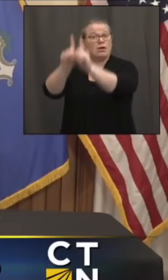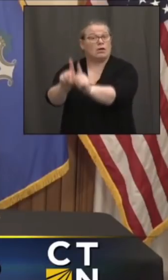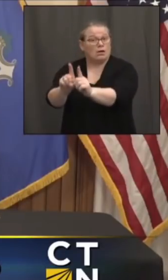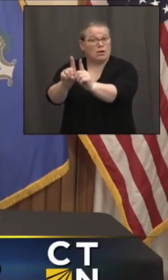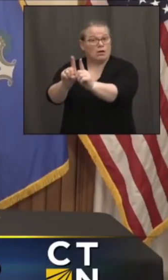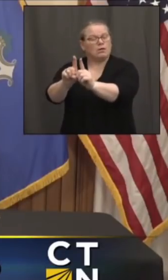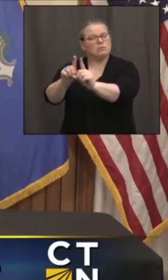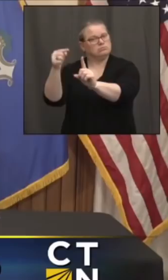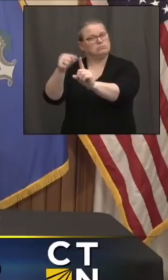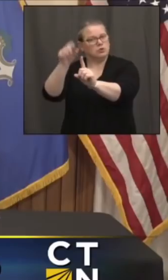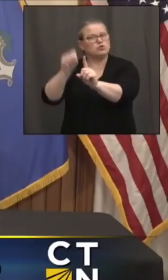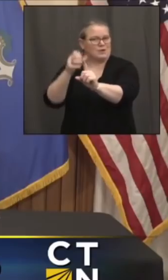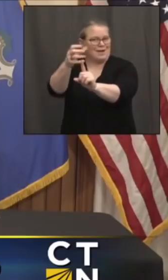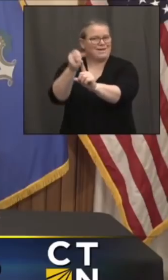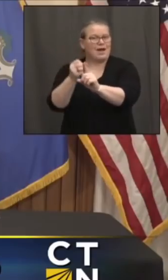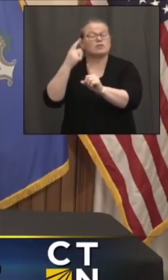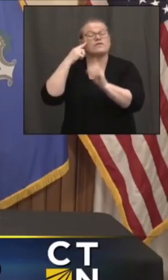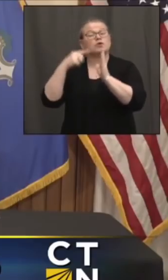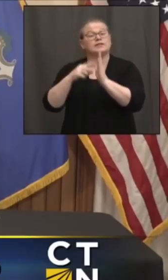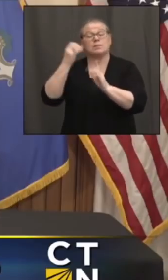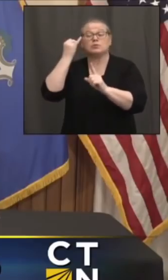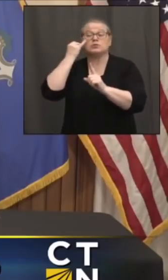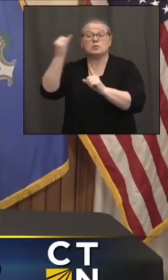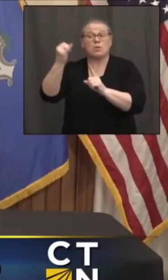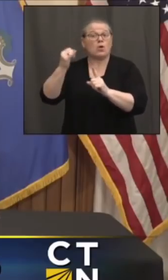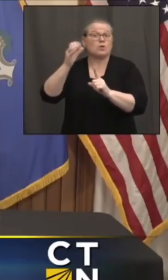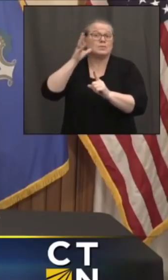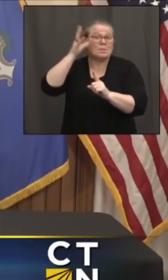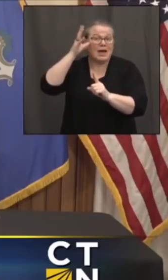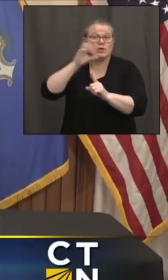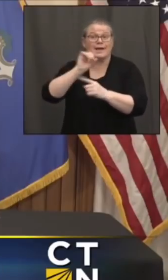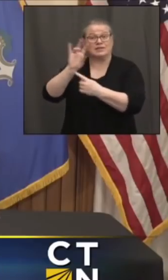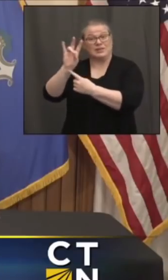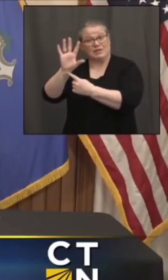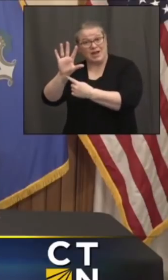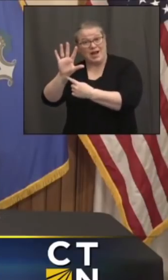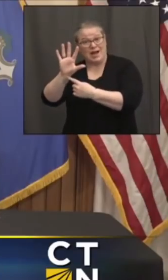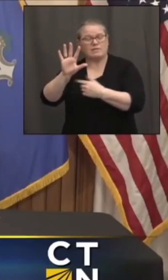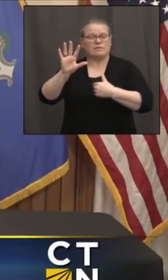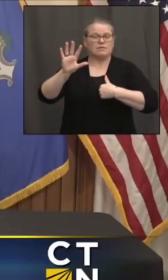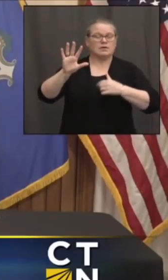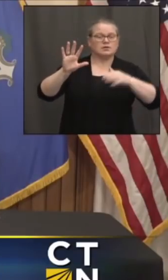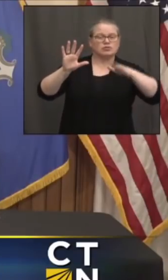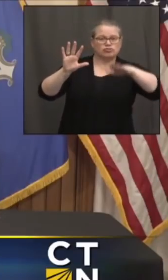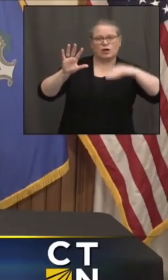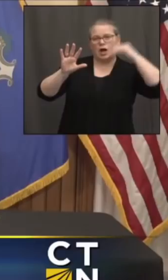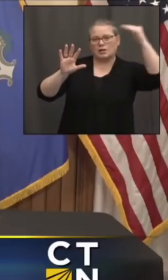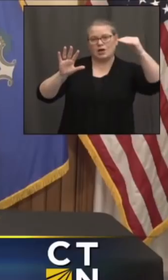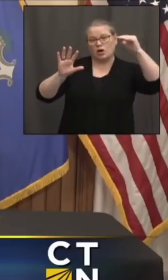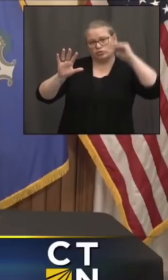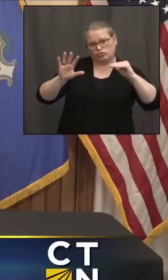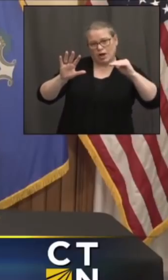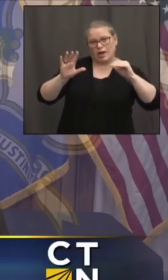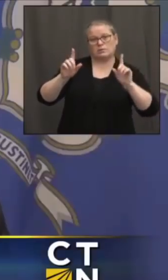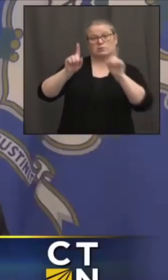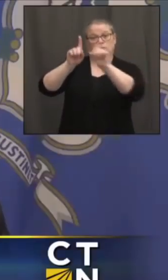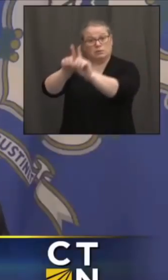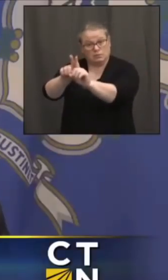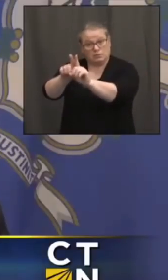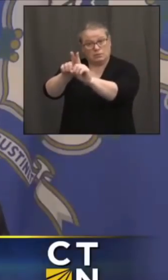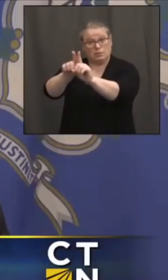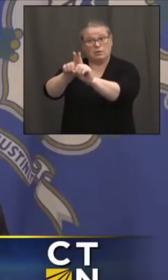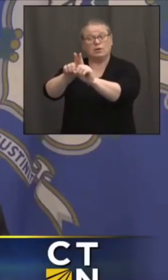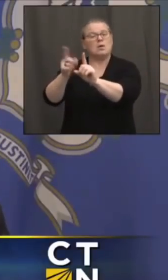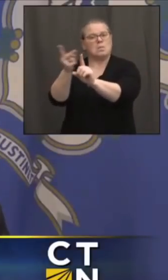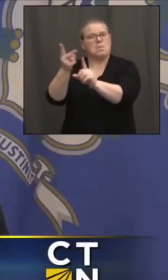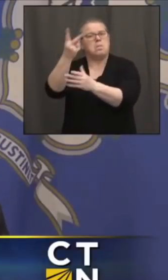of a 75-plus-year-old patient or parent. Any thought of doing that here? Sounds complicated. What do you think,